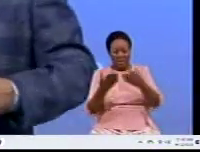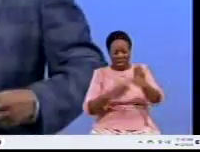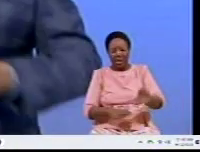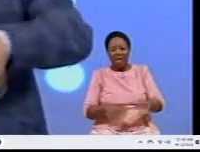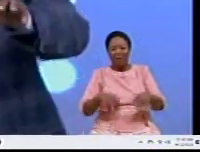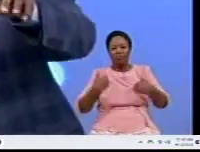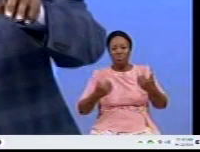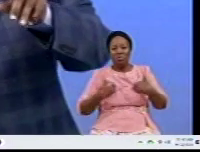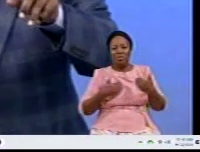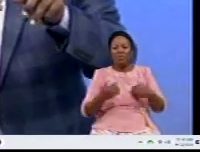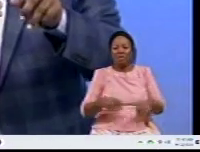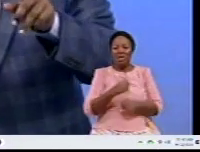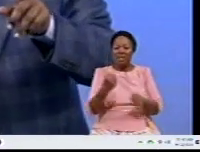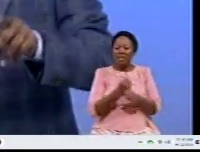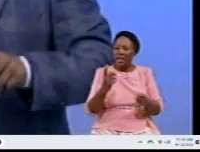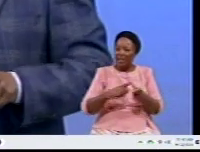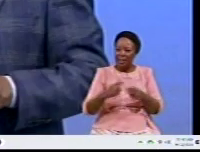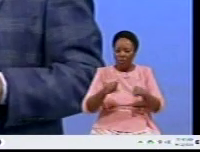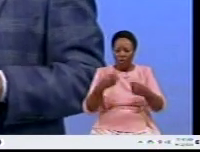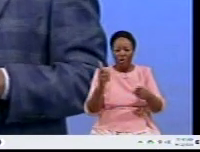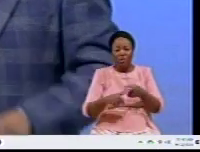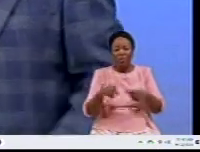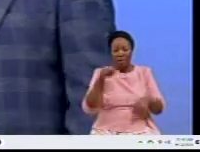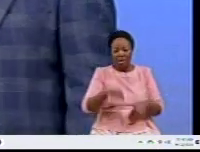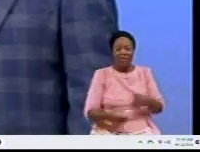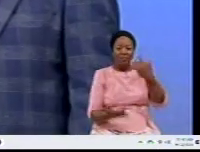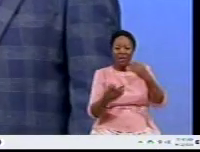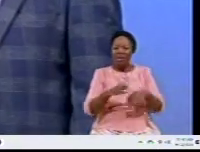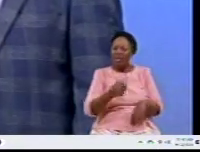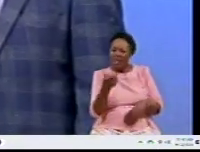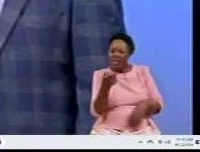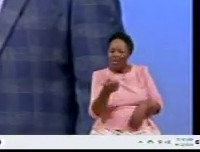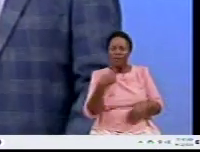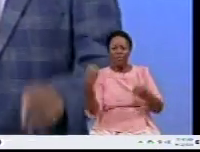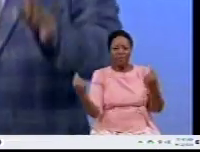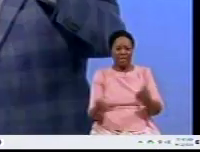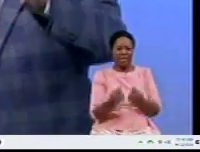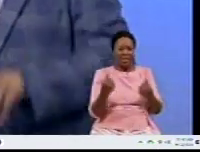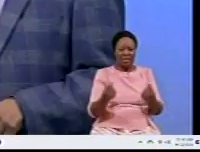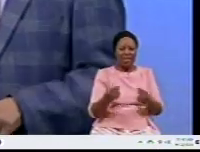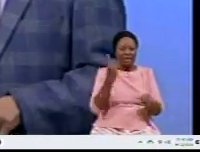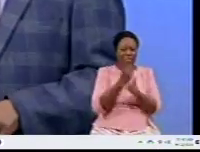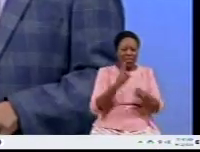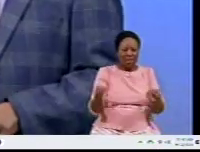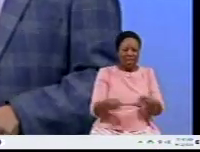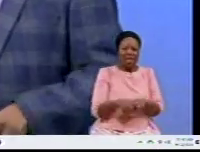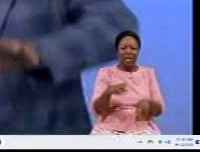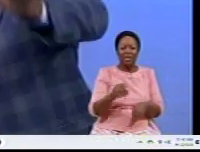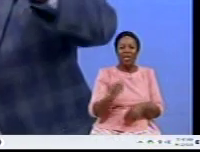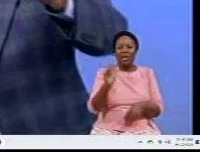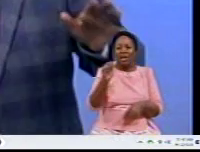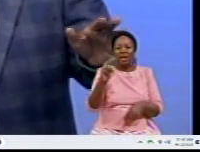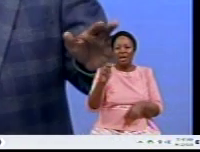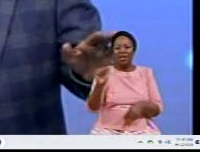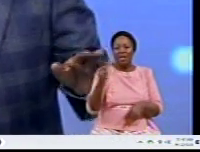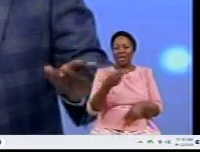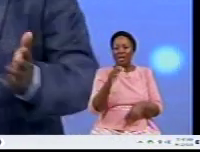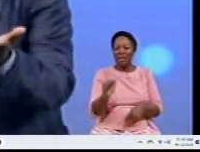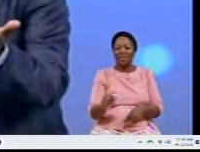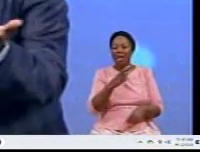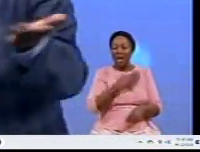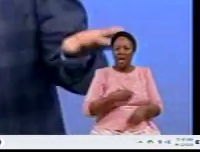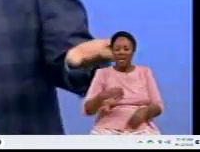and went to the other side. A little sin, like Ananias and Sapphira, that